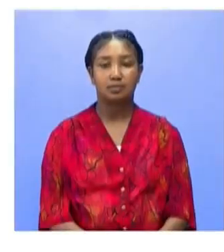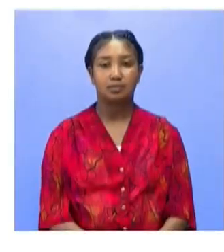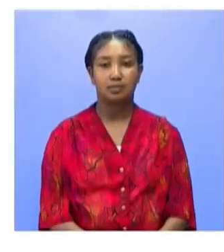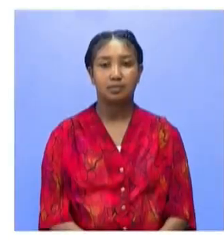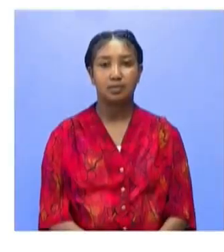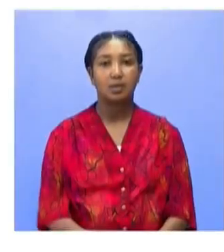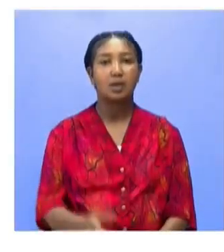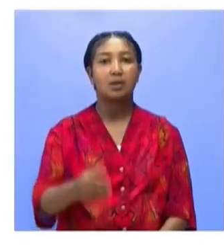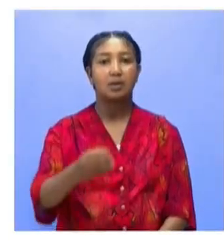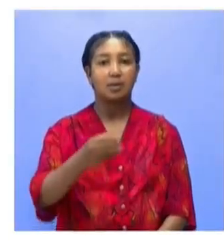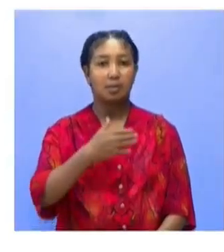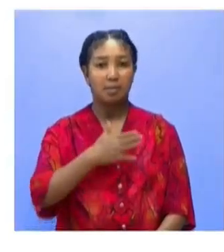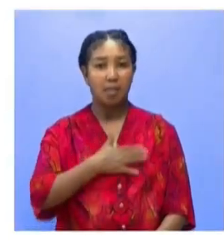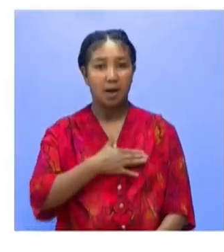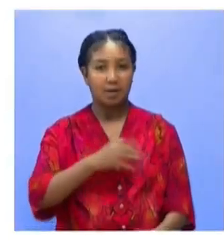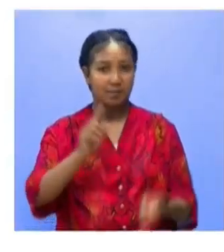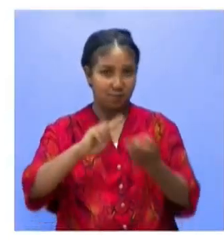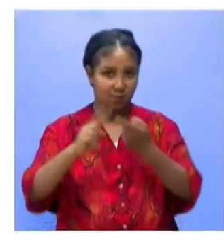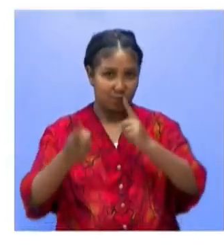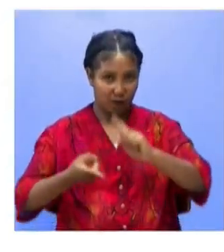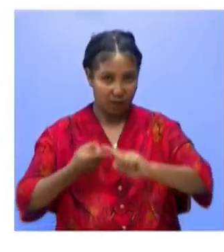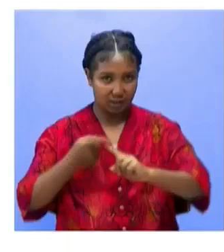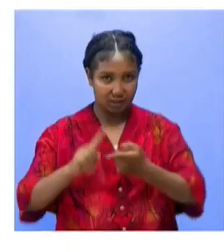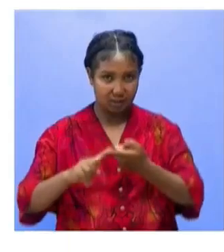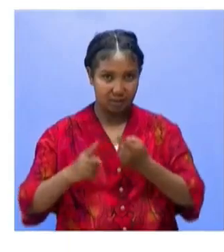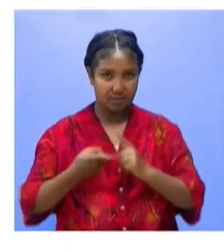My friends,